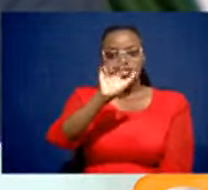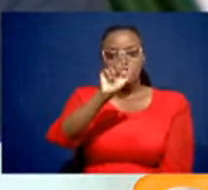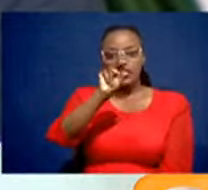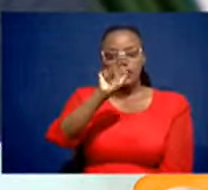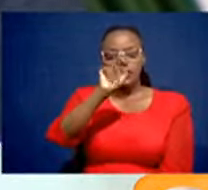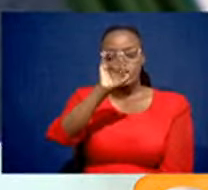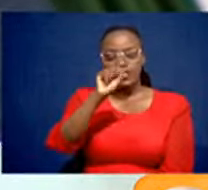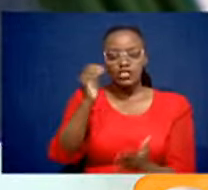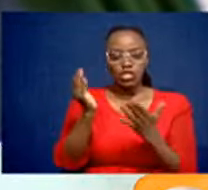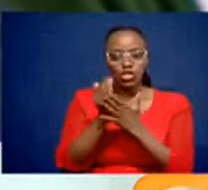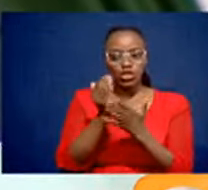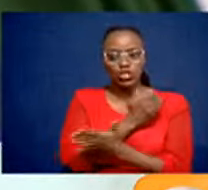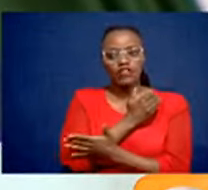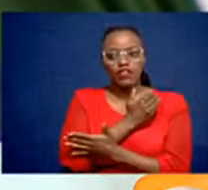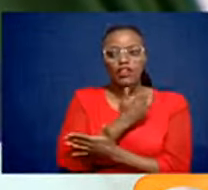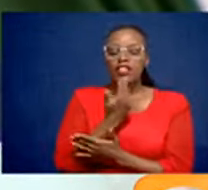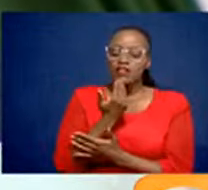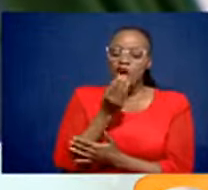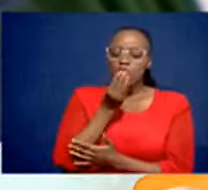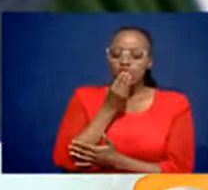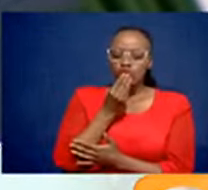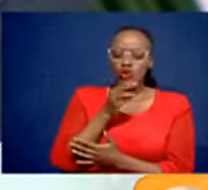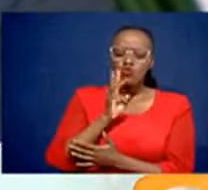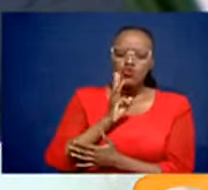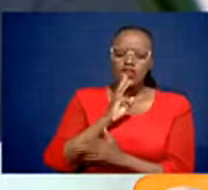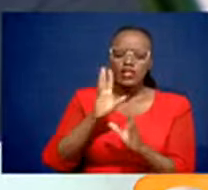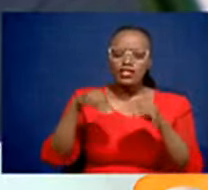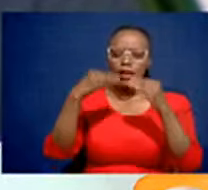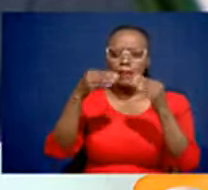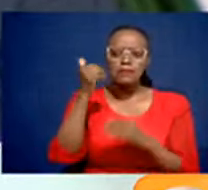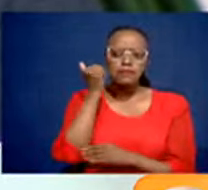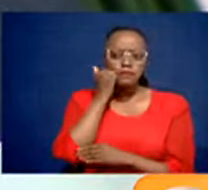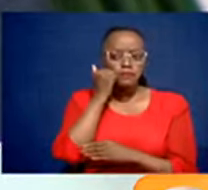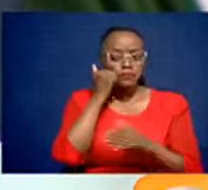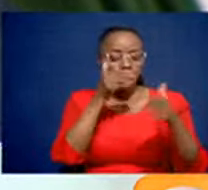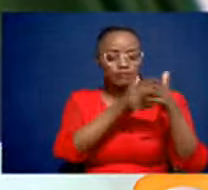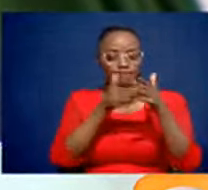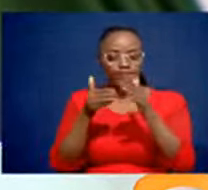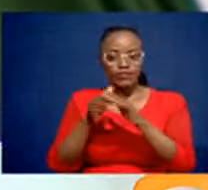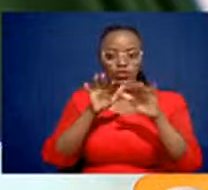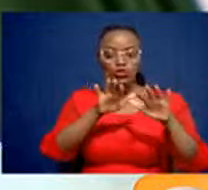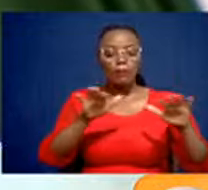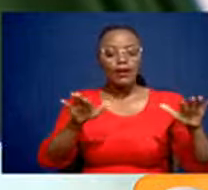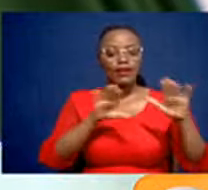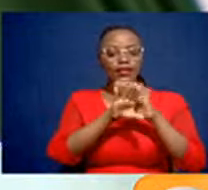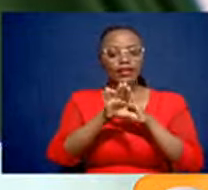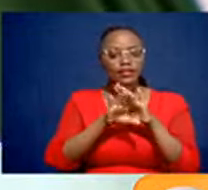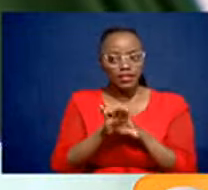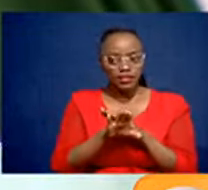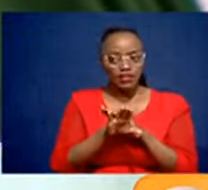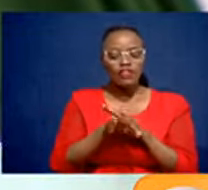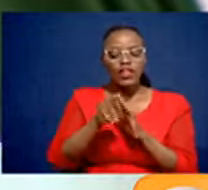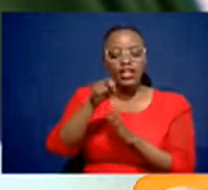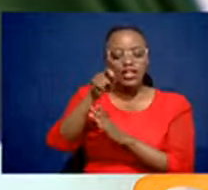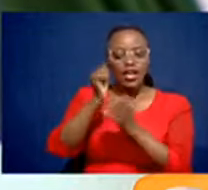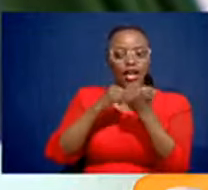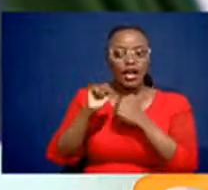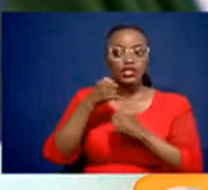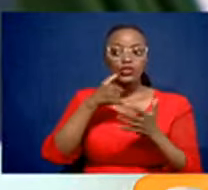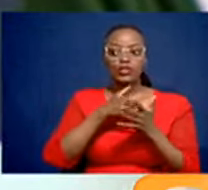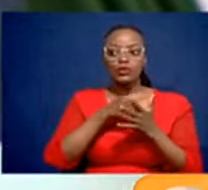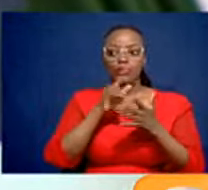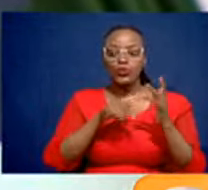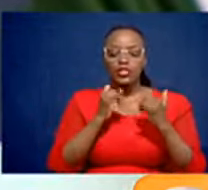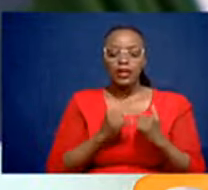eliminating feed water supply constraints, disease and barriers to market access. Key actions include